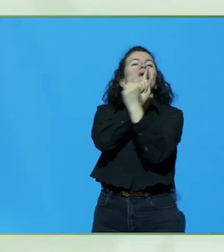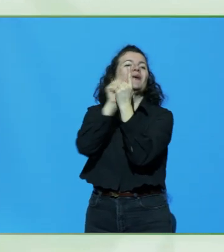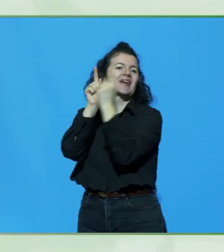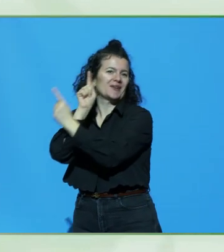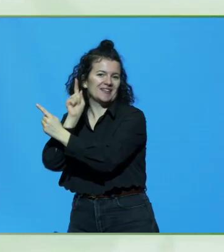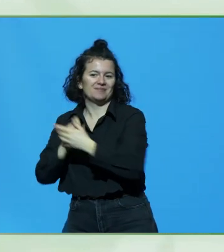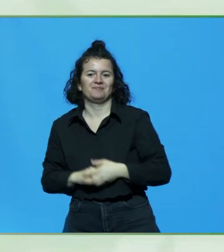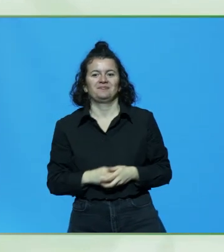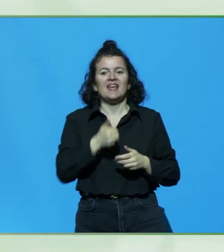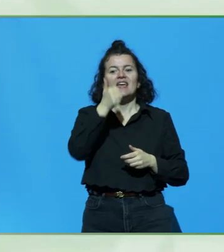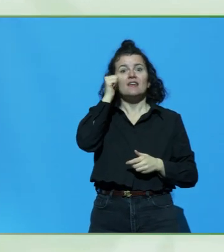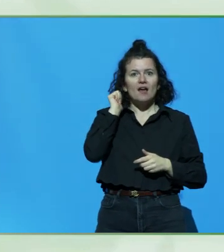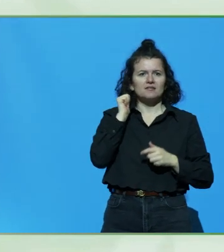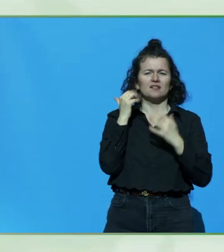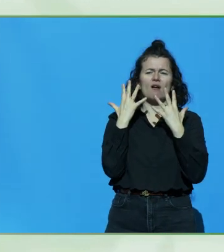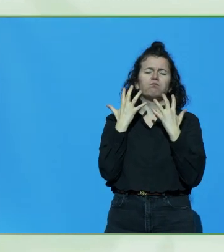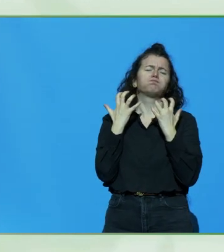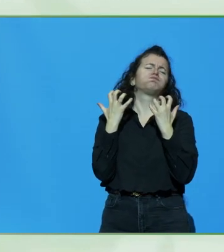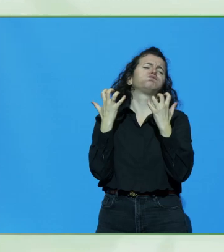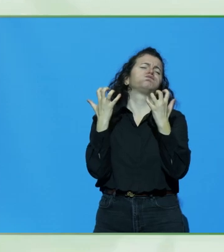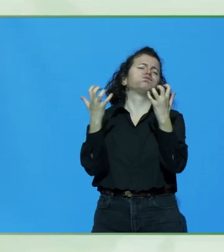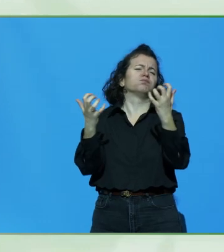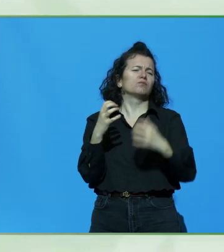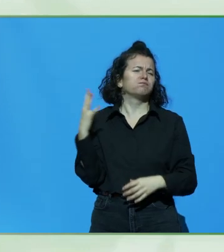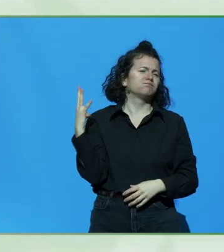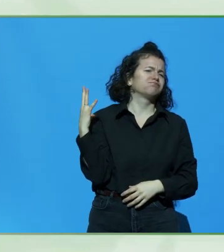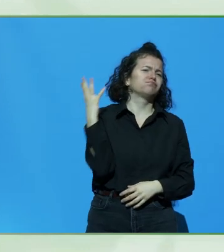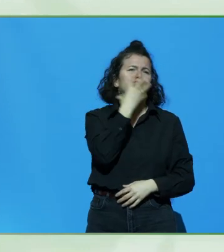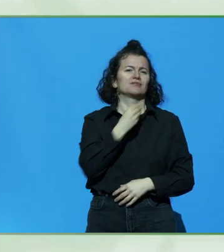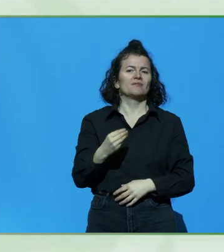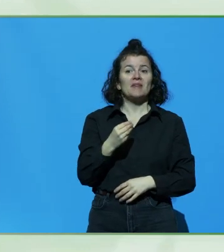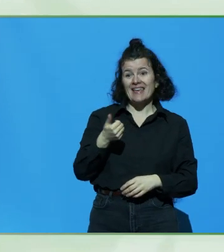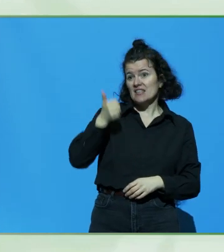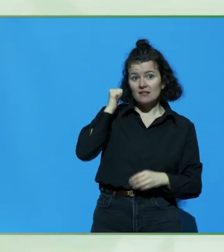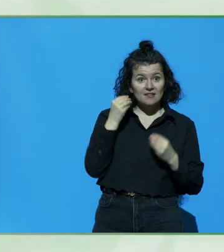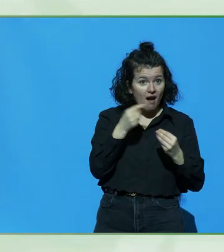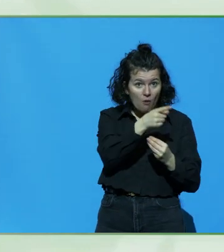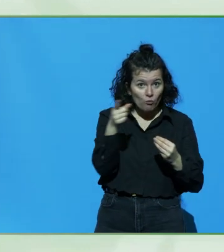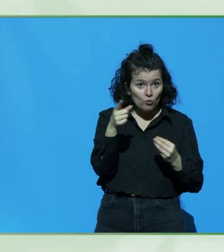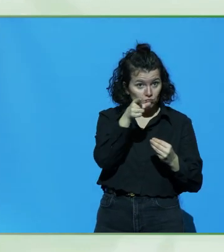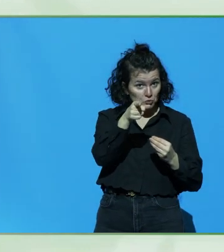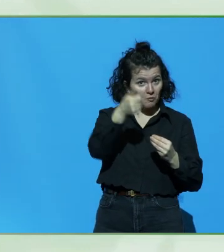was amazing. It was fabulous. How was yesterday? Tell me with your hands.